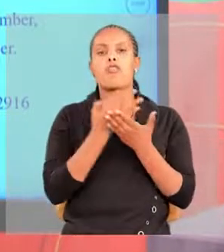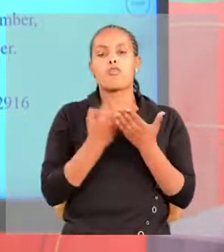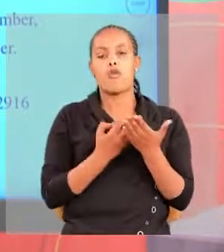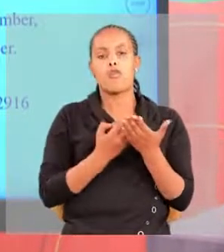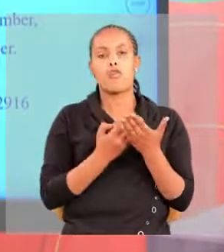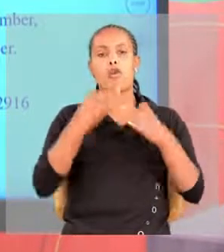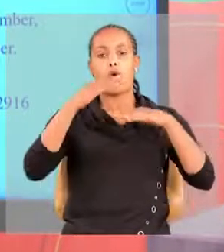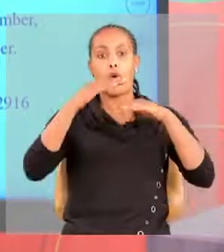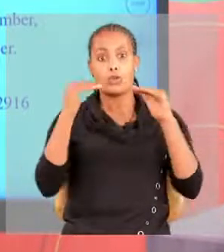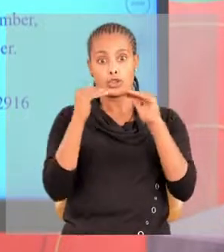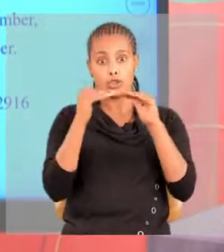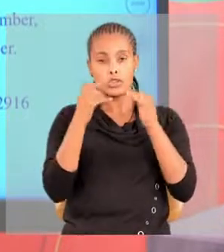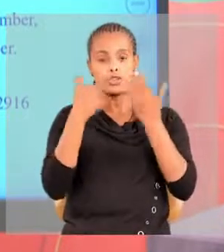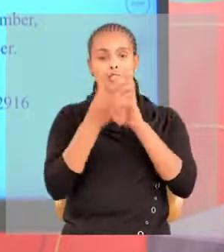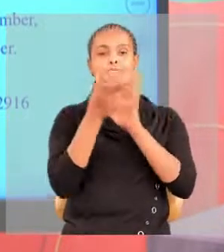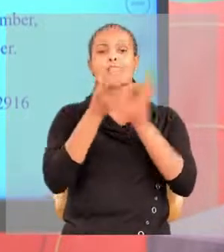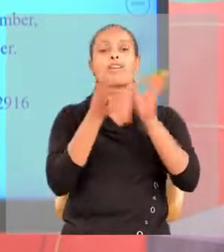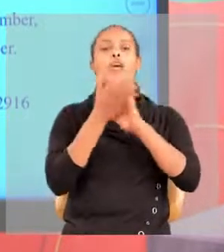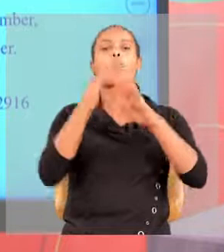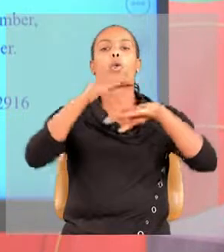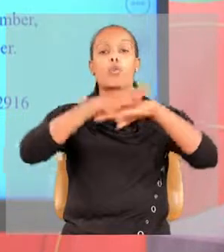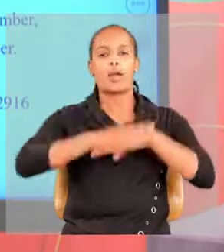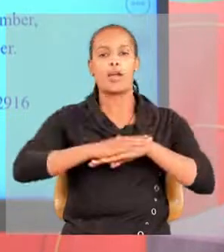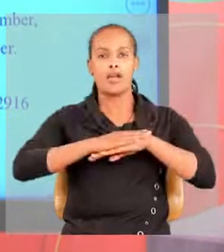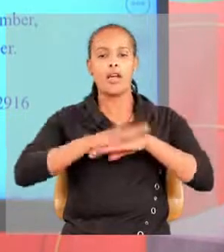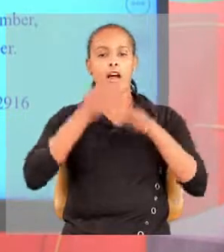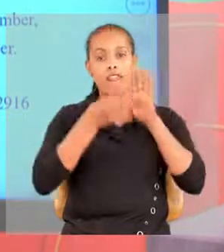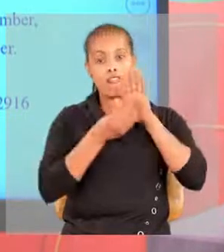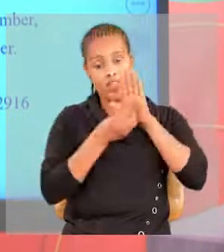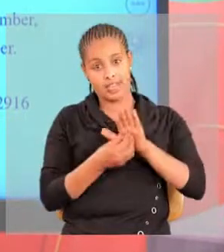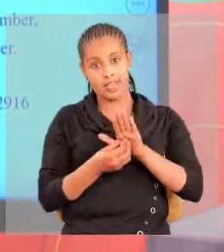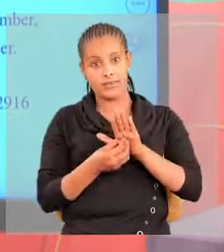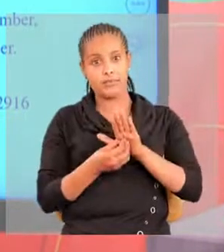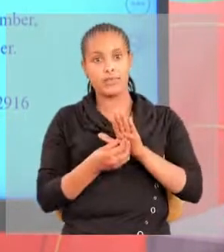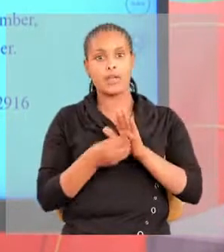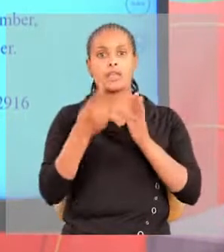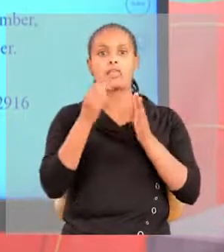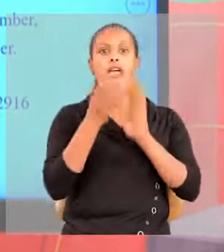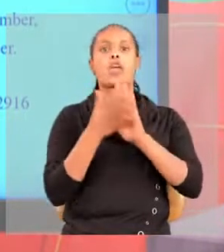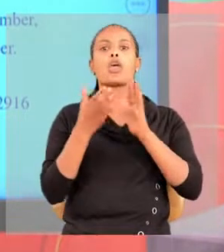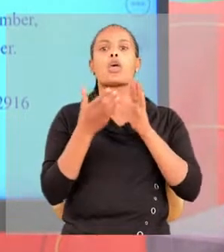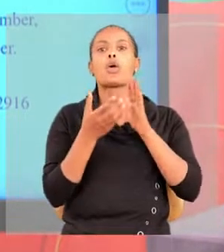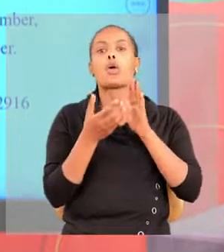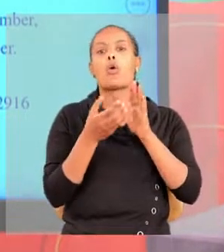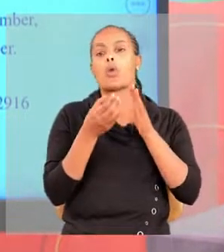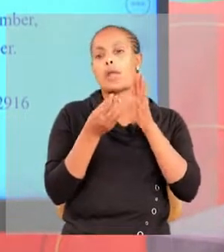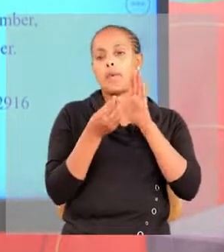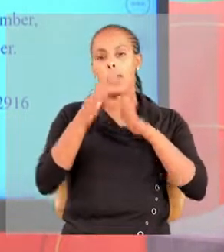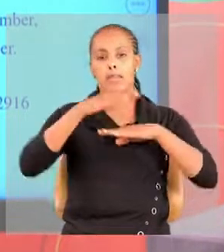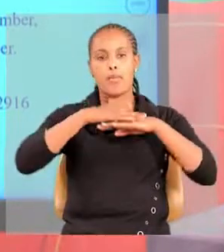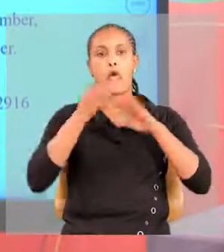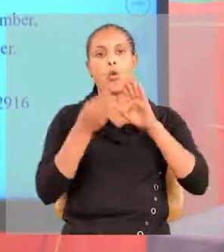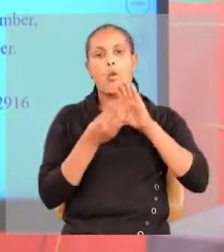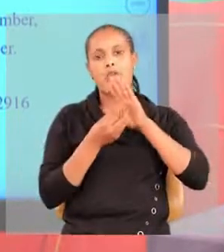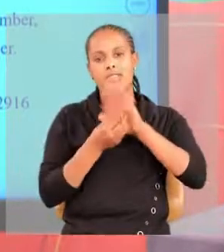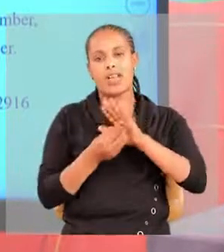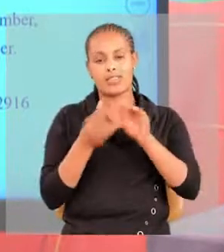equation which describe the equilibrium affect the equilibrium constant